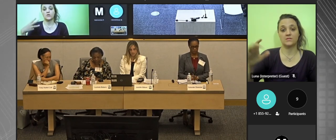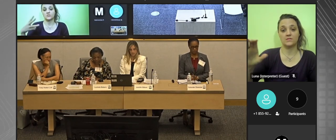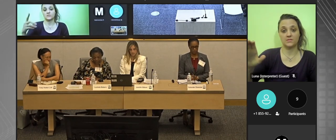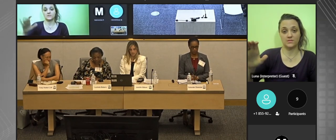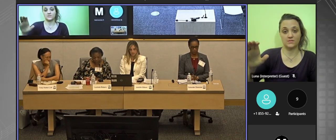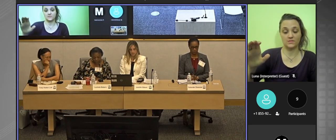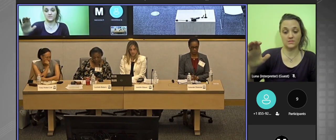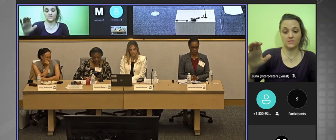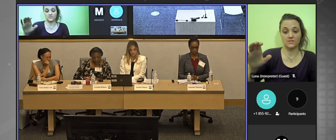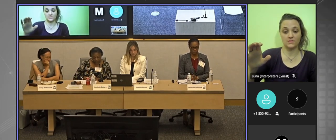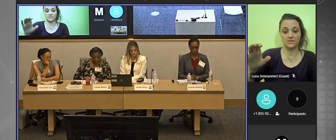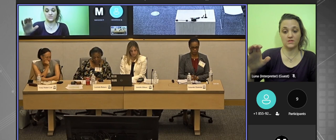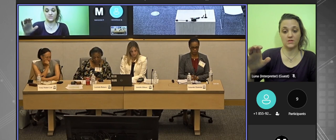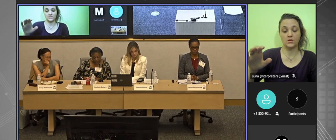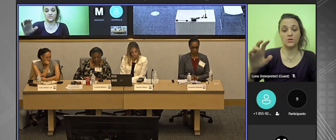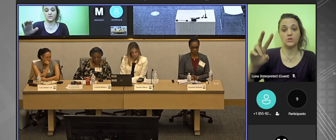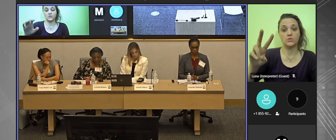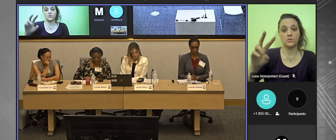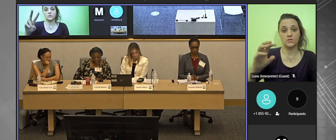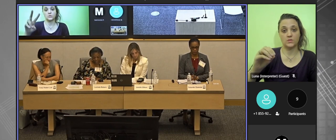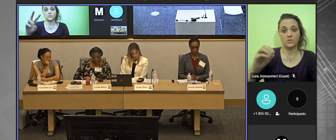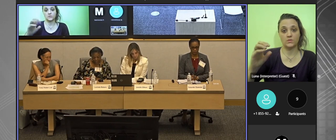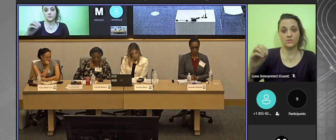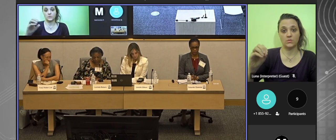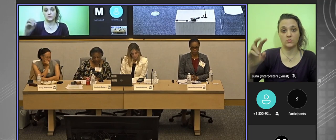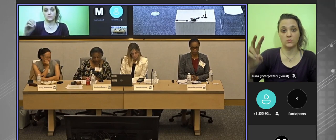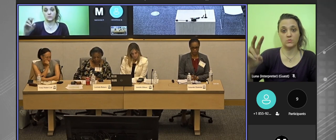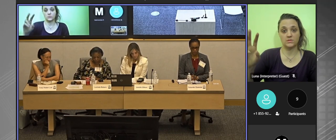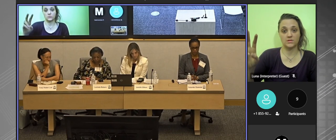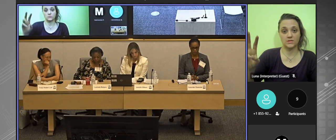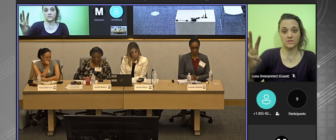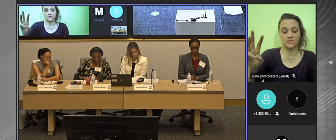44390, Washington, D.C.,